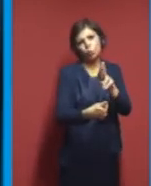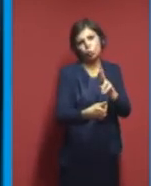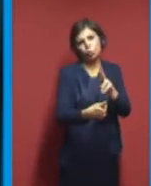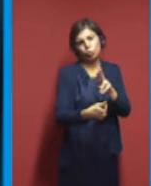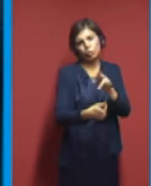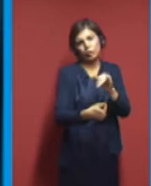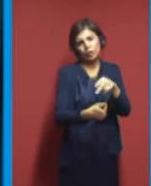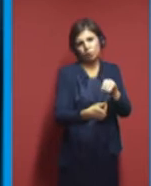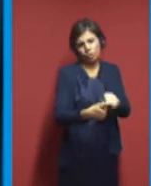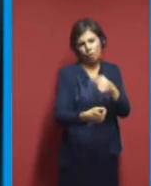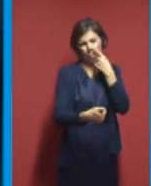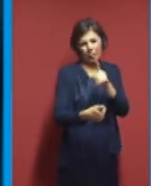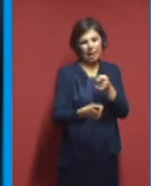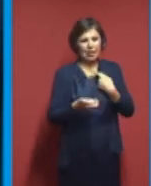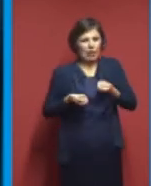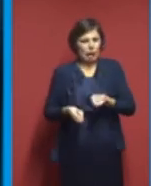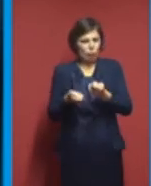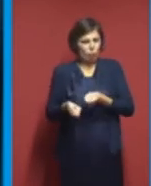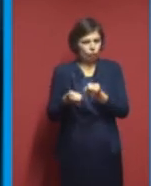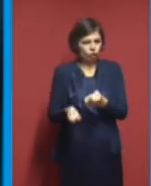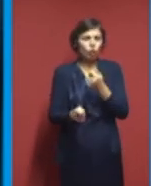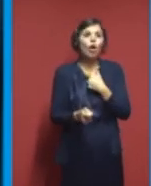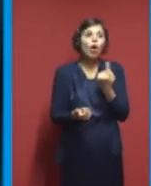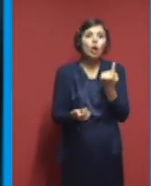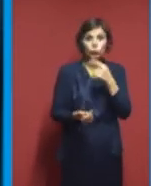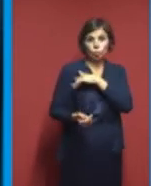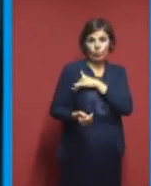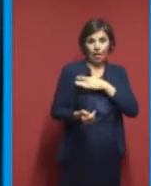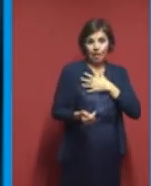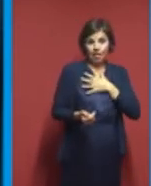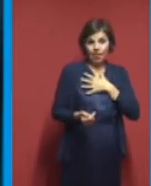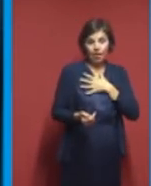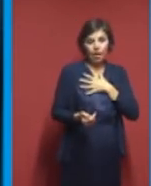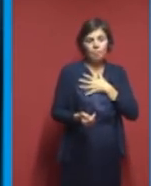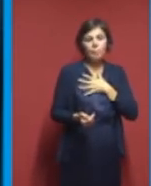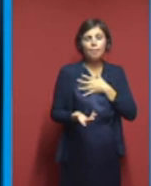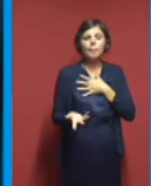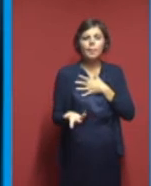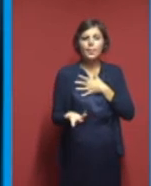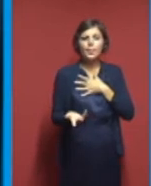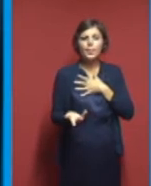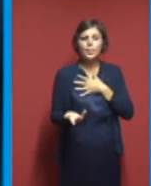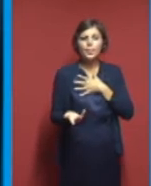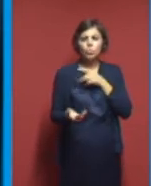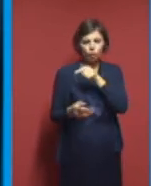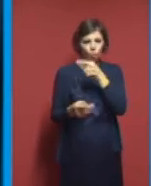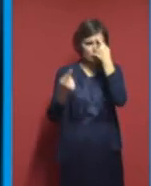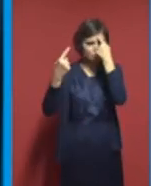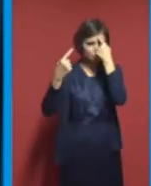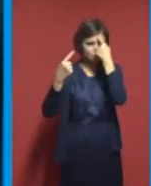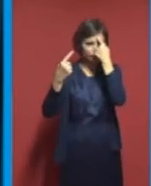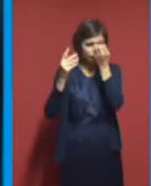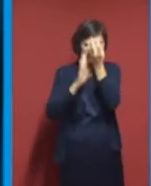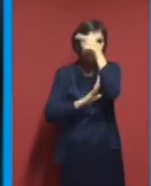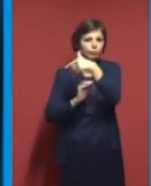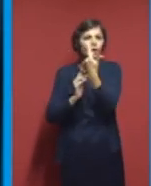my students, Adrian, actually programmed an Android phone to be able to control the bioreactor. So we love open source hardware, and we think